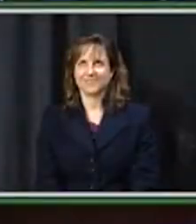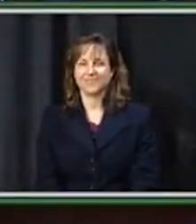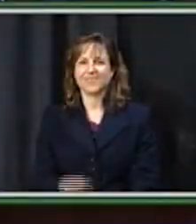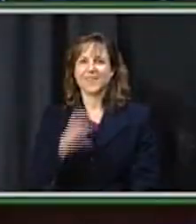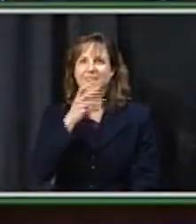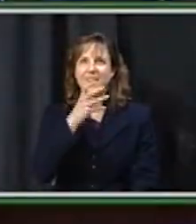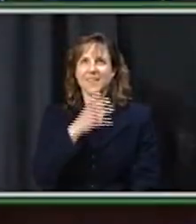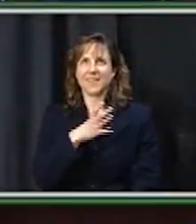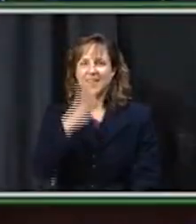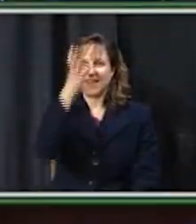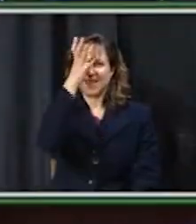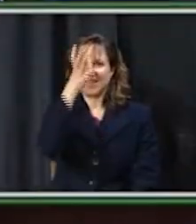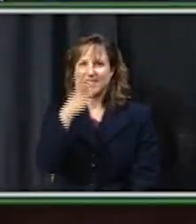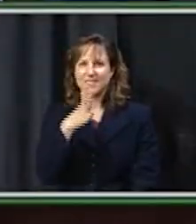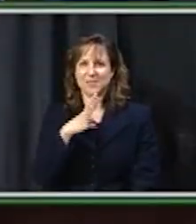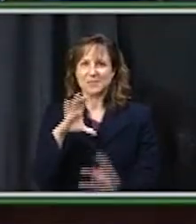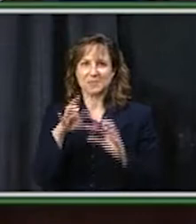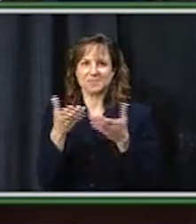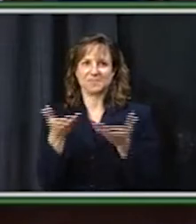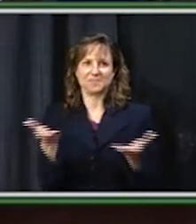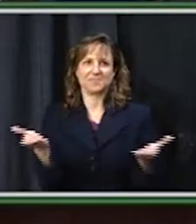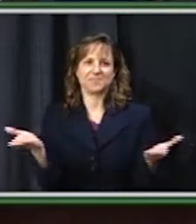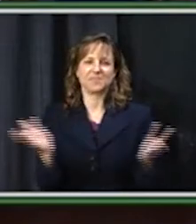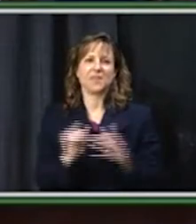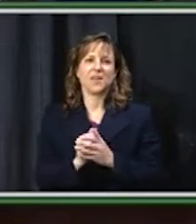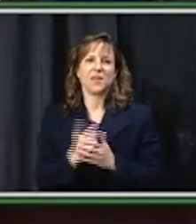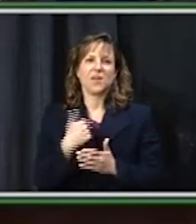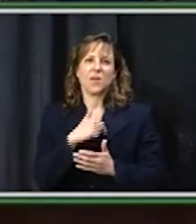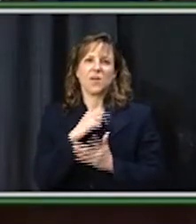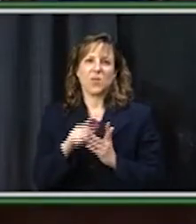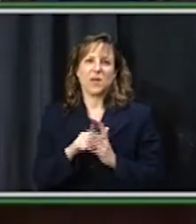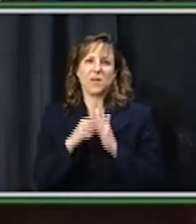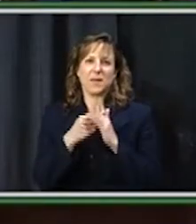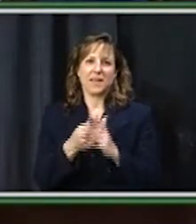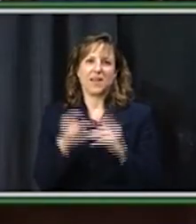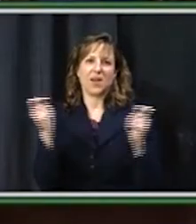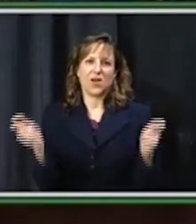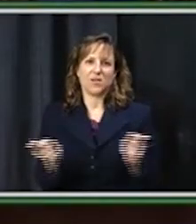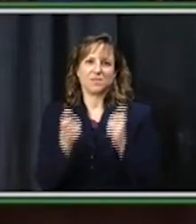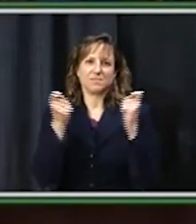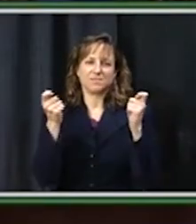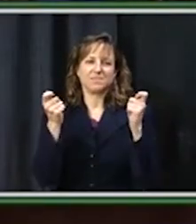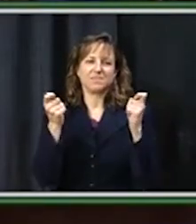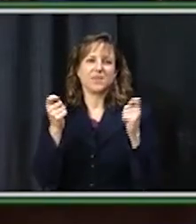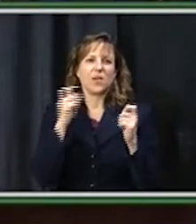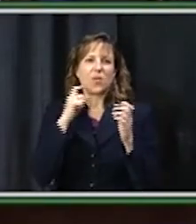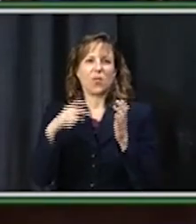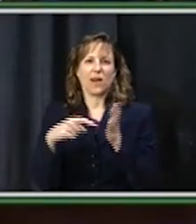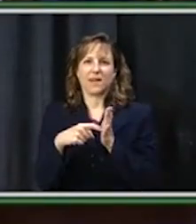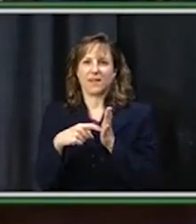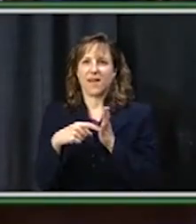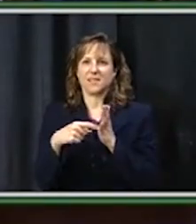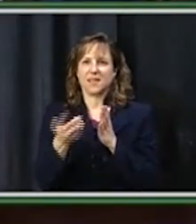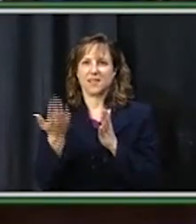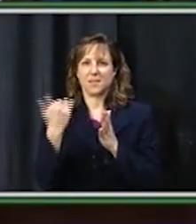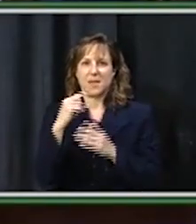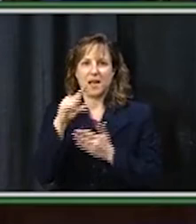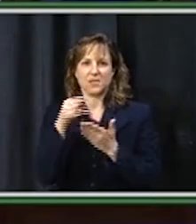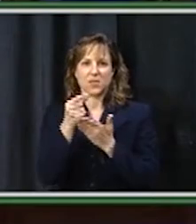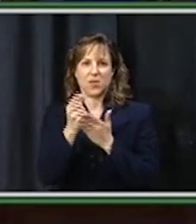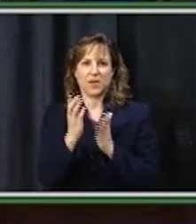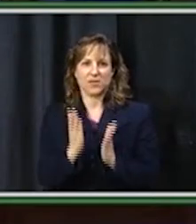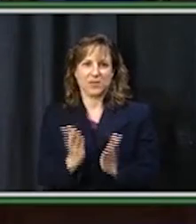Ladies and gentlemen, we would like to begin our commencement ceremony by recognizing the alumni of